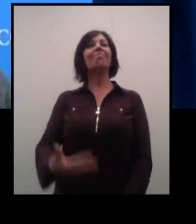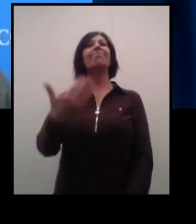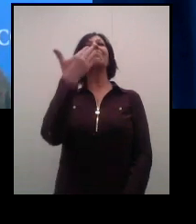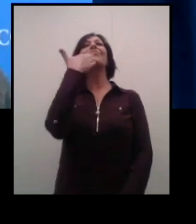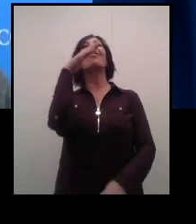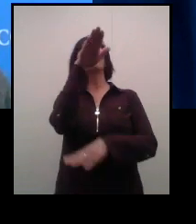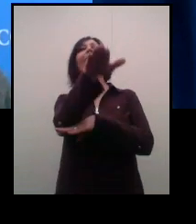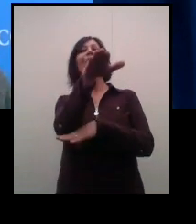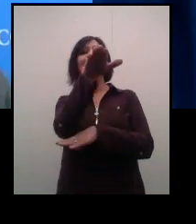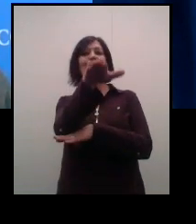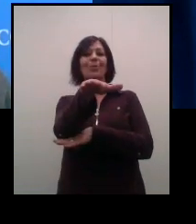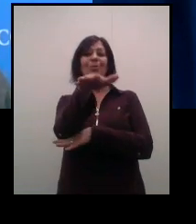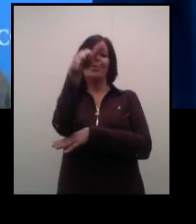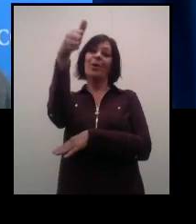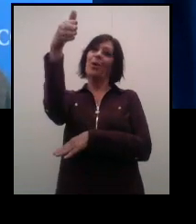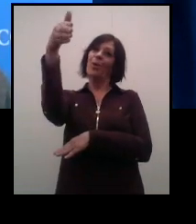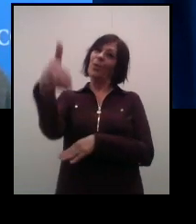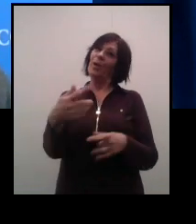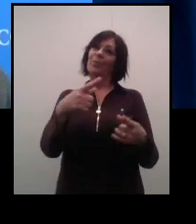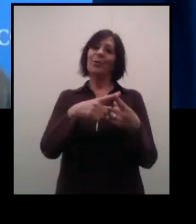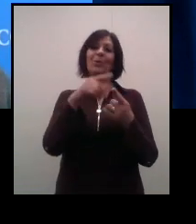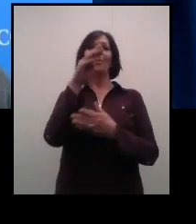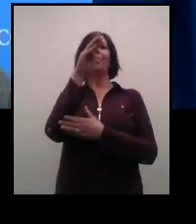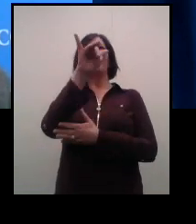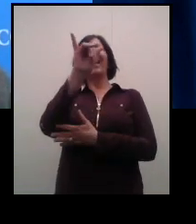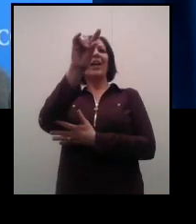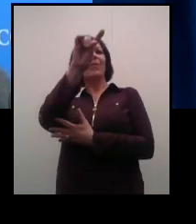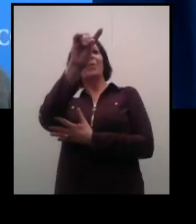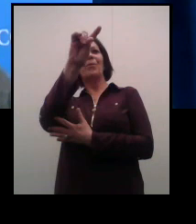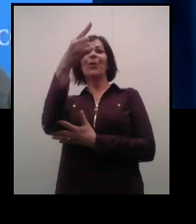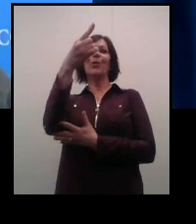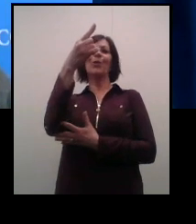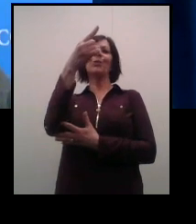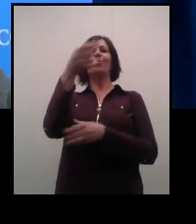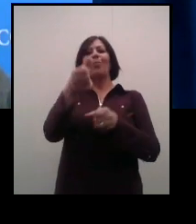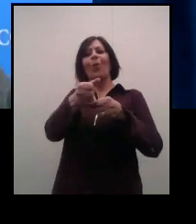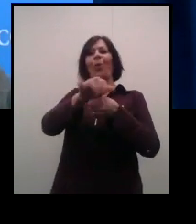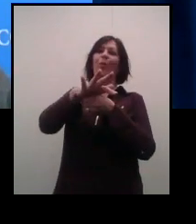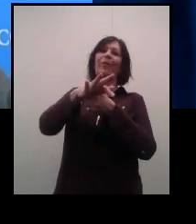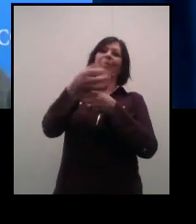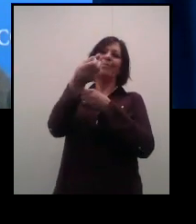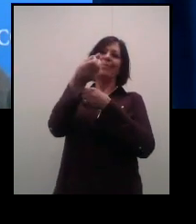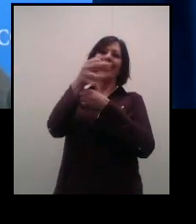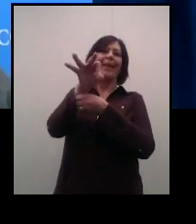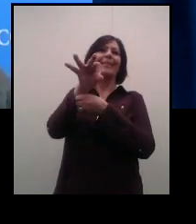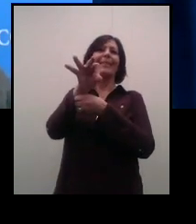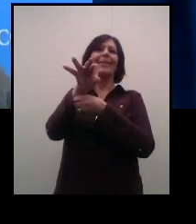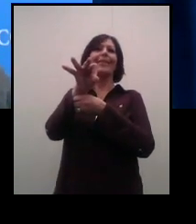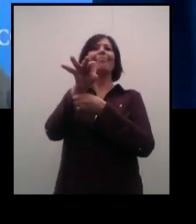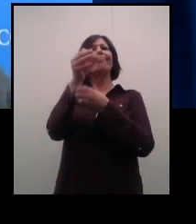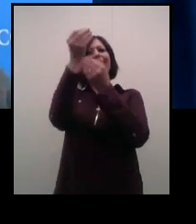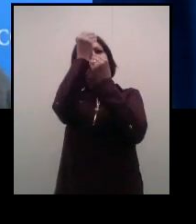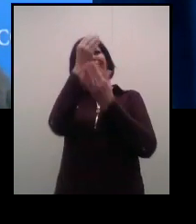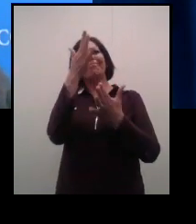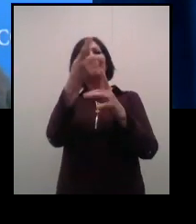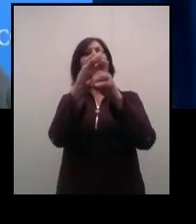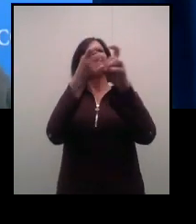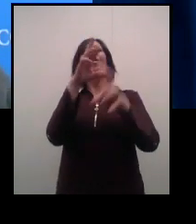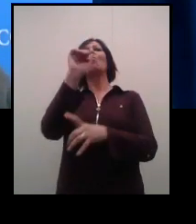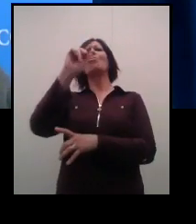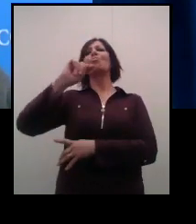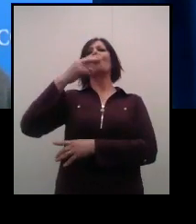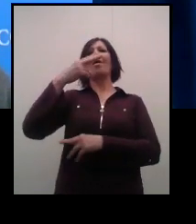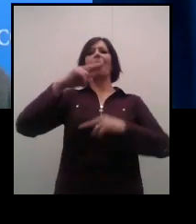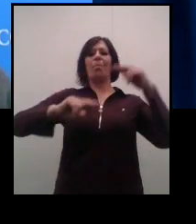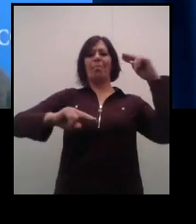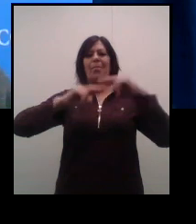Good afternoon, and welcome to our May 1st COVID-19 outbreak update from the Rath Building in